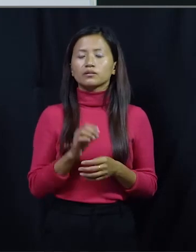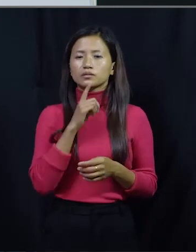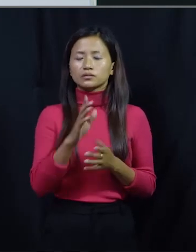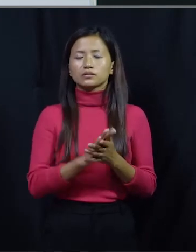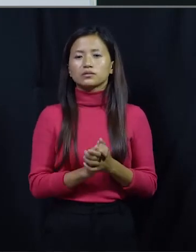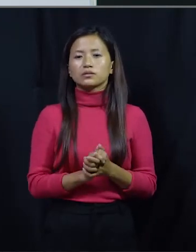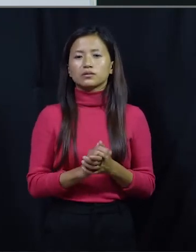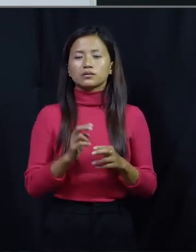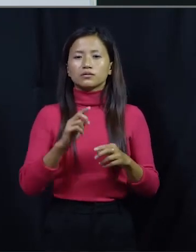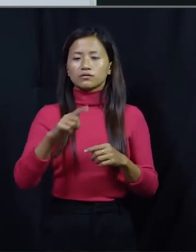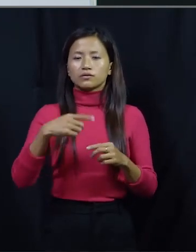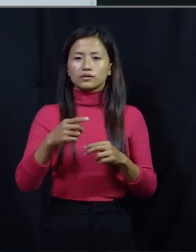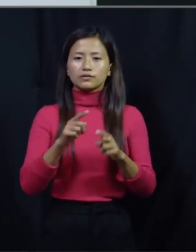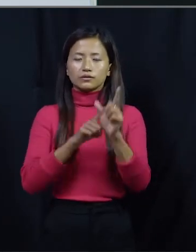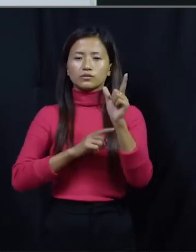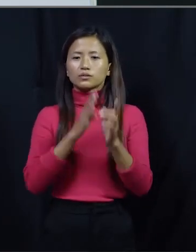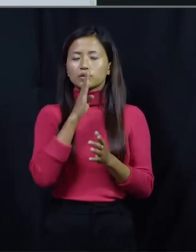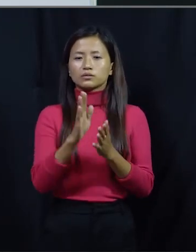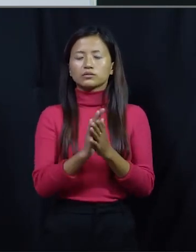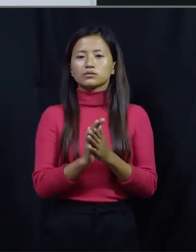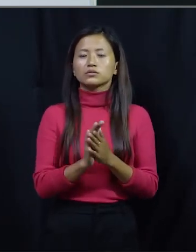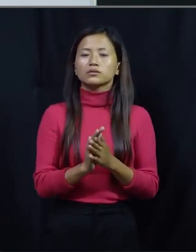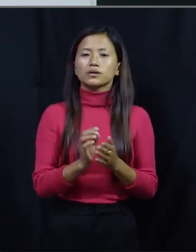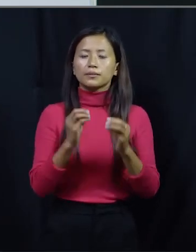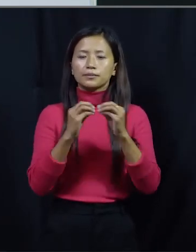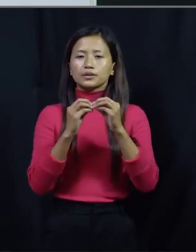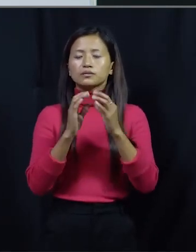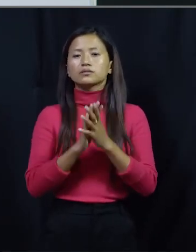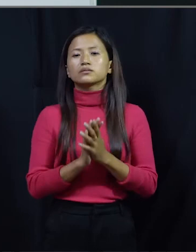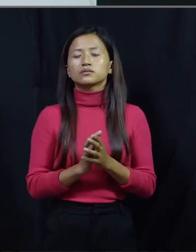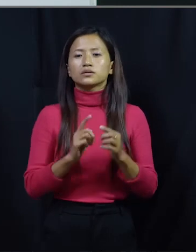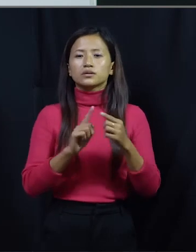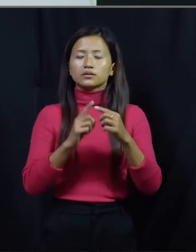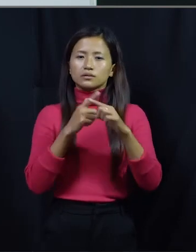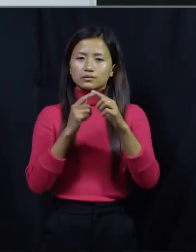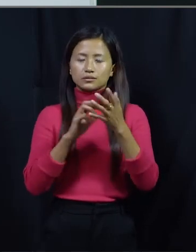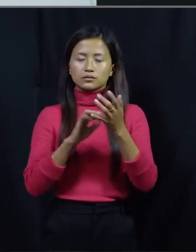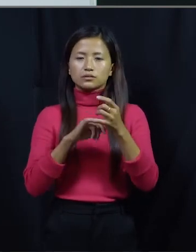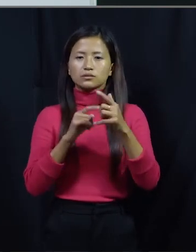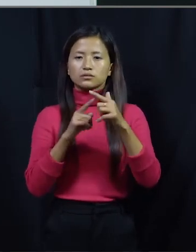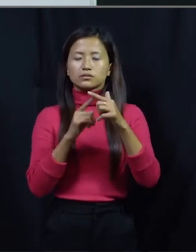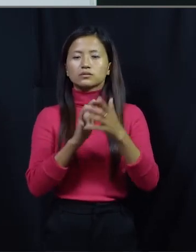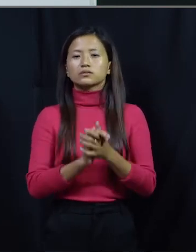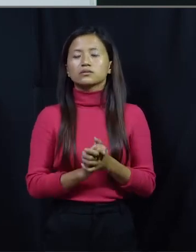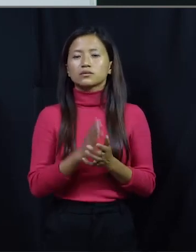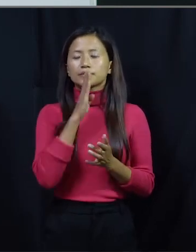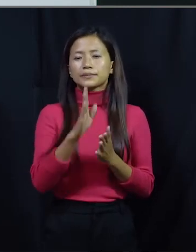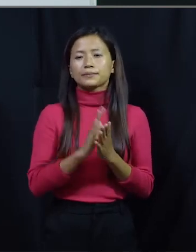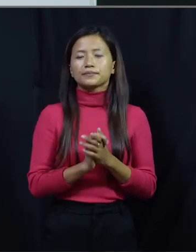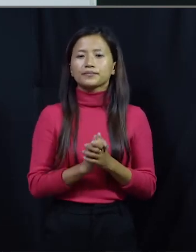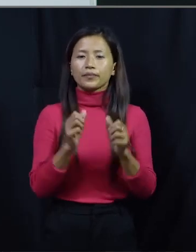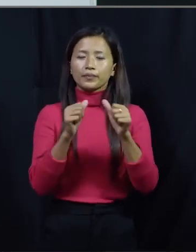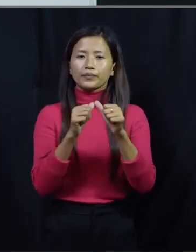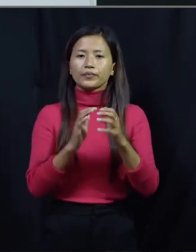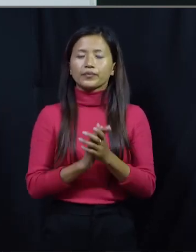say that for every y belongs to the second set, say b, there exists x belongs to